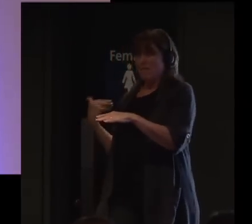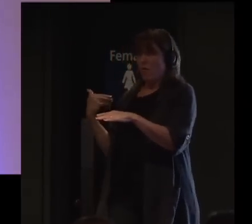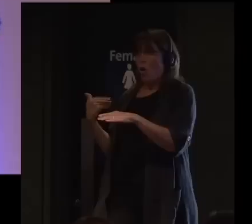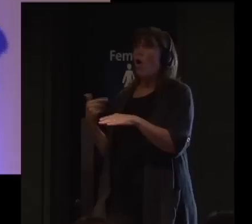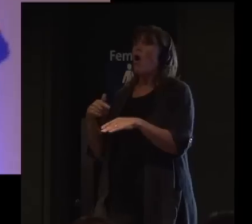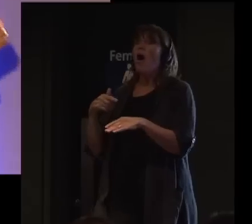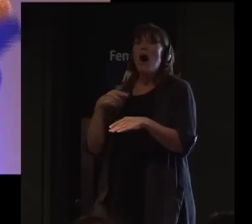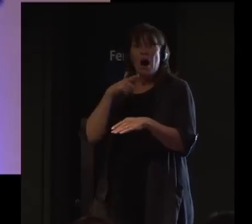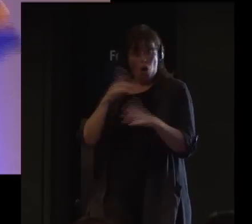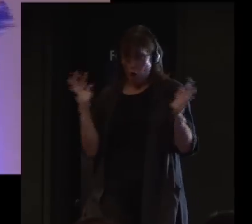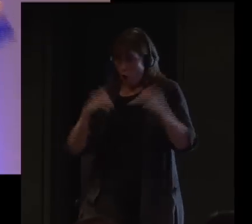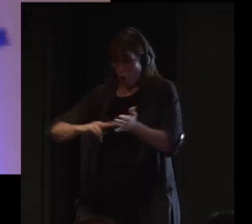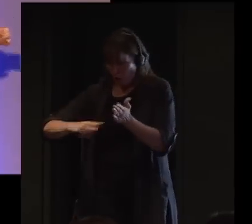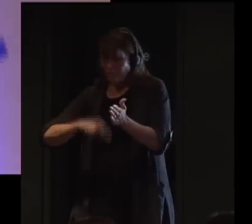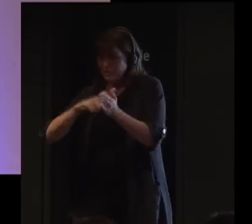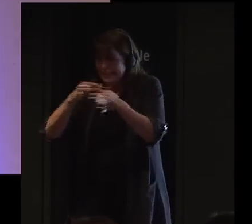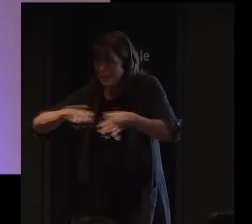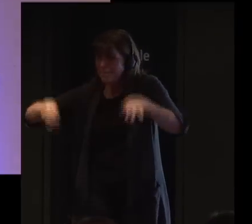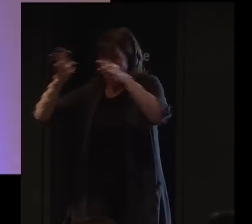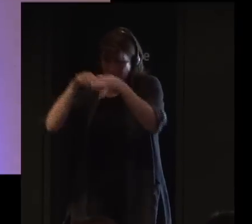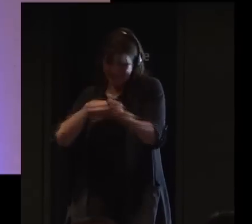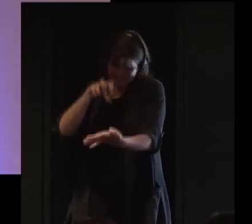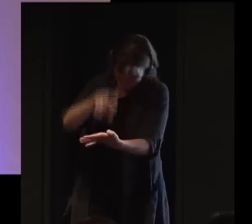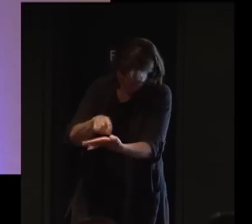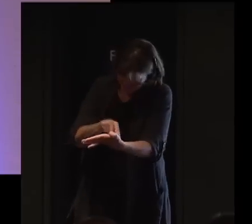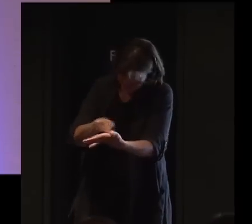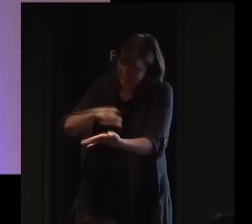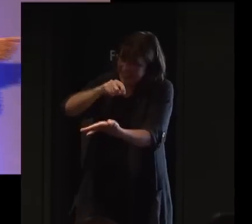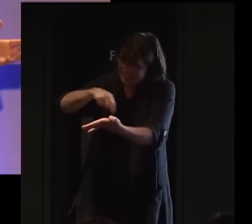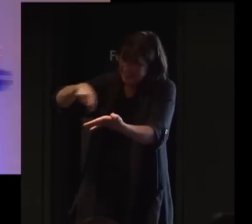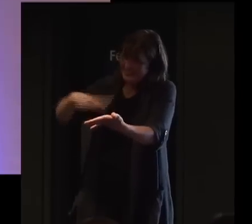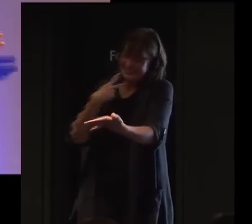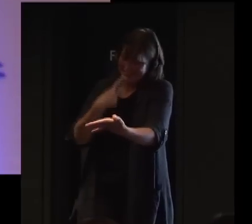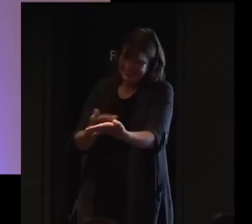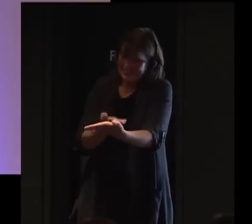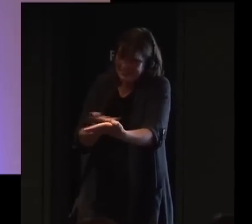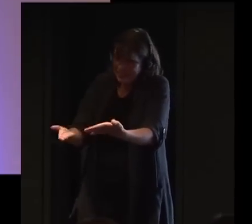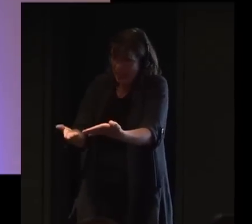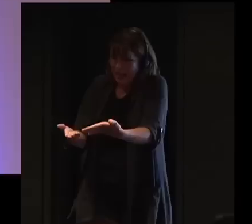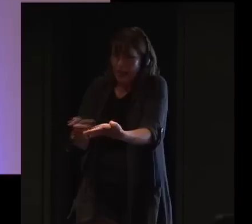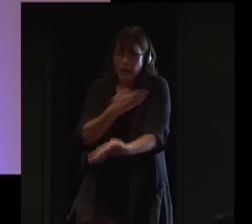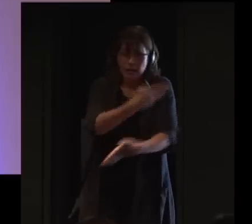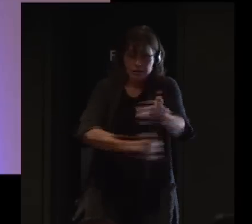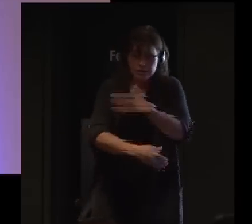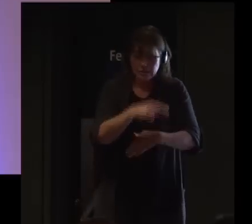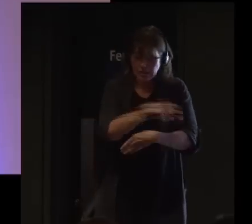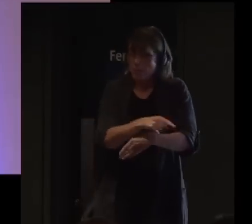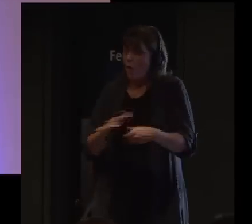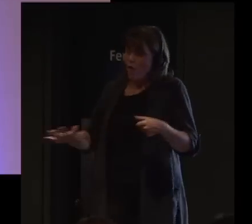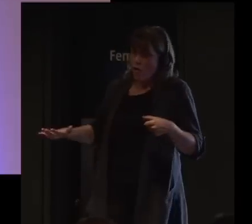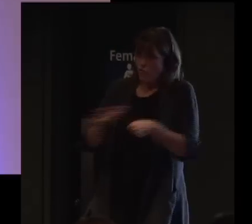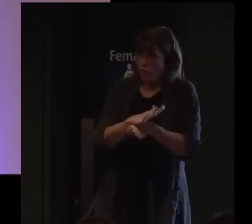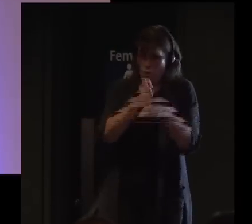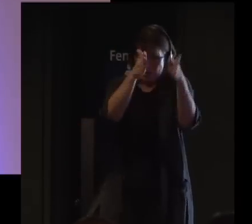convention, and despite the fact that in the text itself, it was written that basically people with disabilities were full